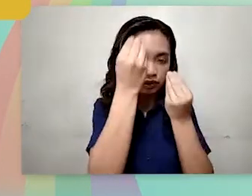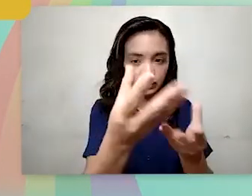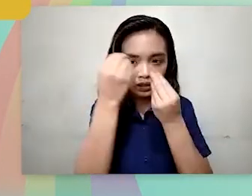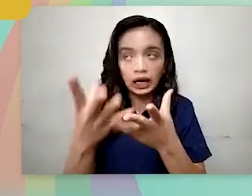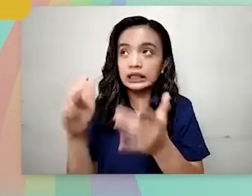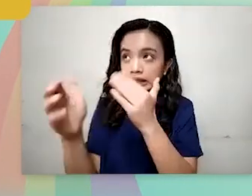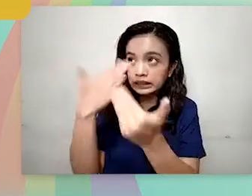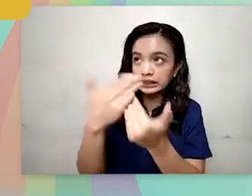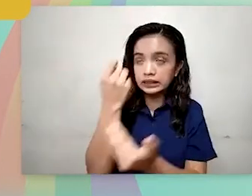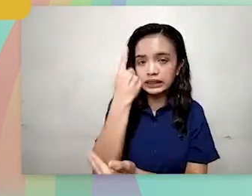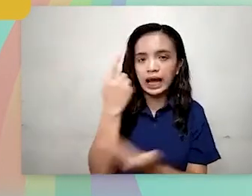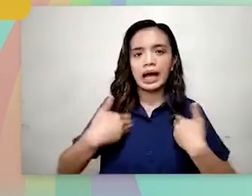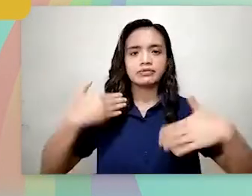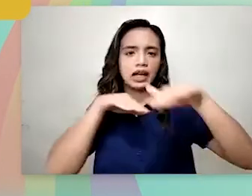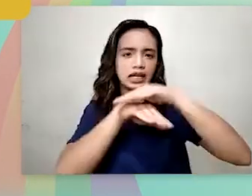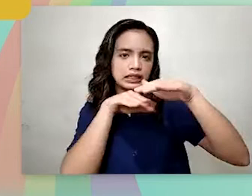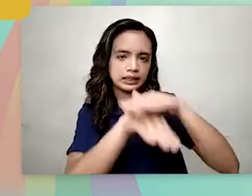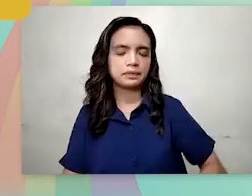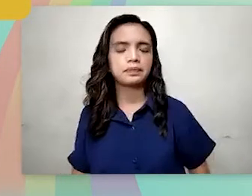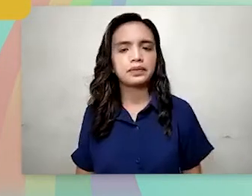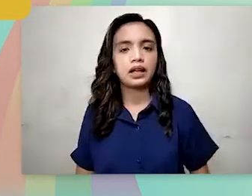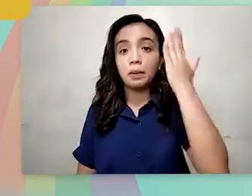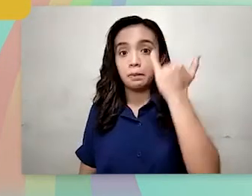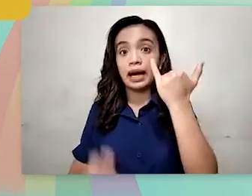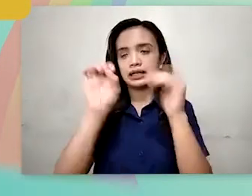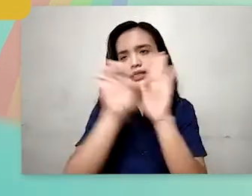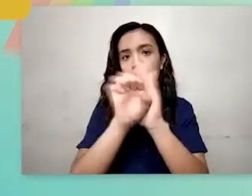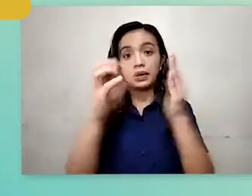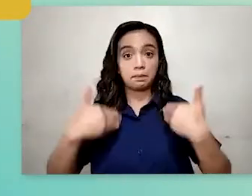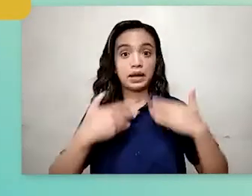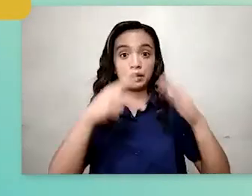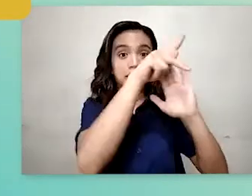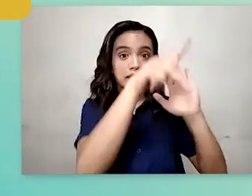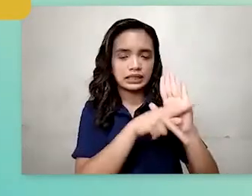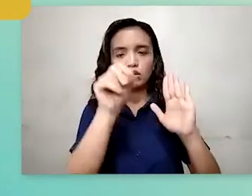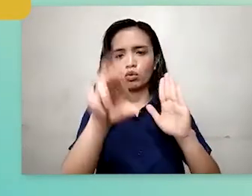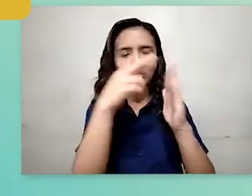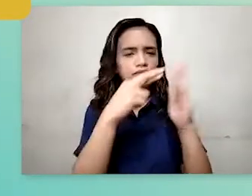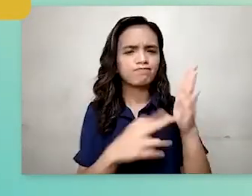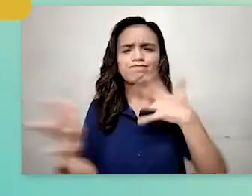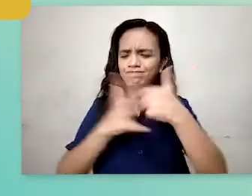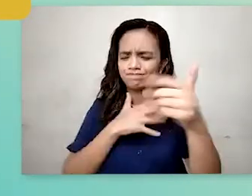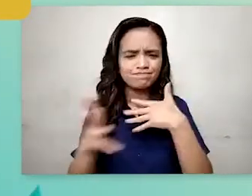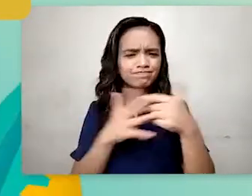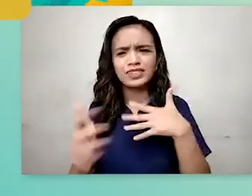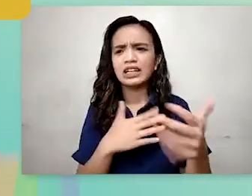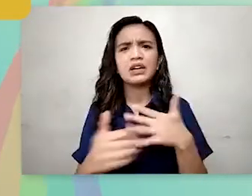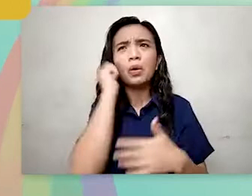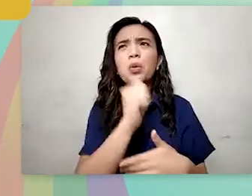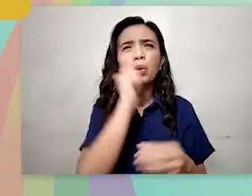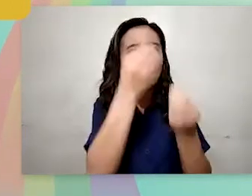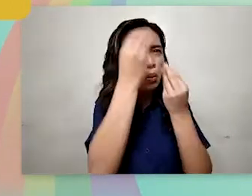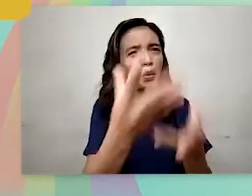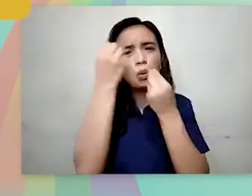it's bite-sized, it's chewable for the MSMEs, and also the access. No, because when there are policies, for